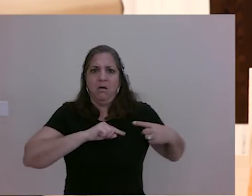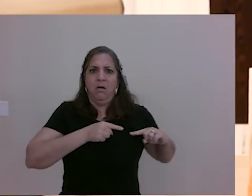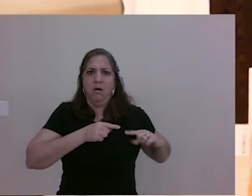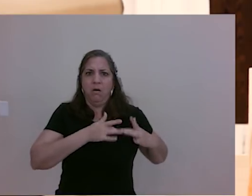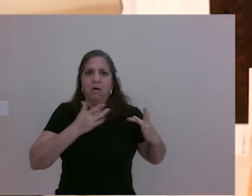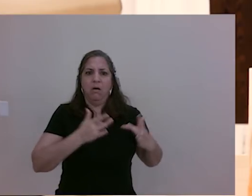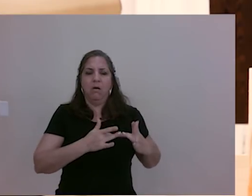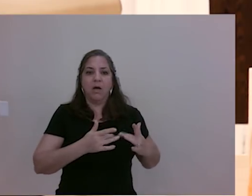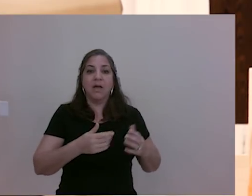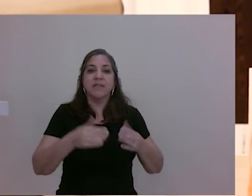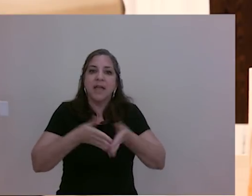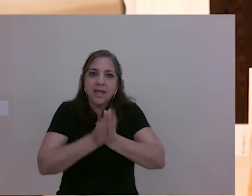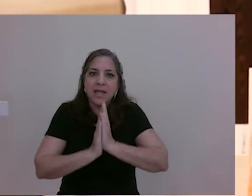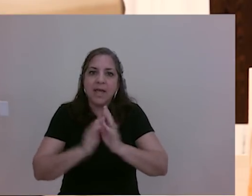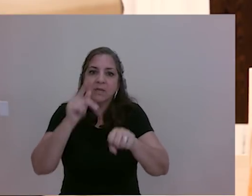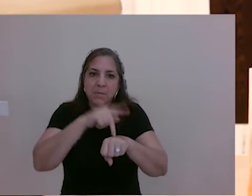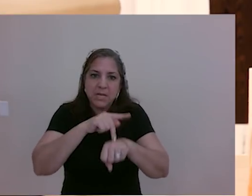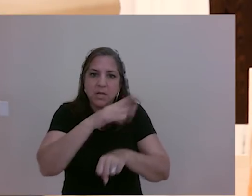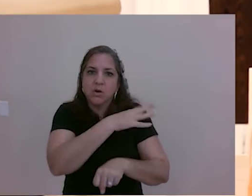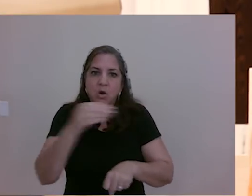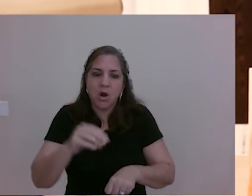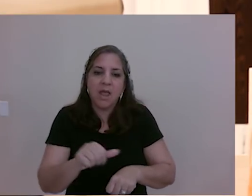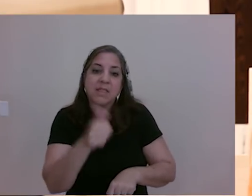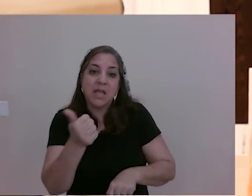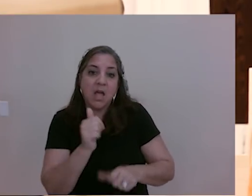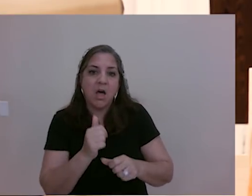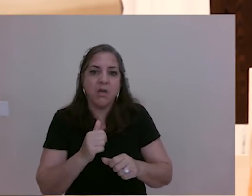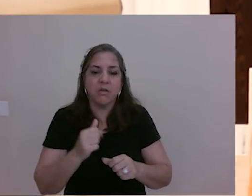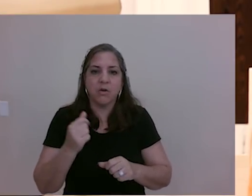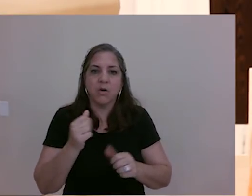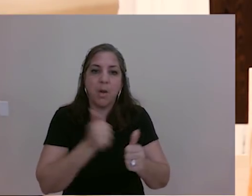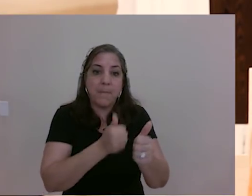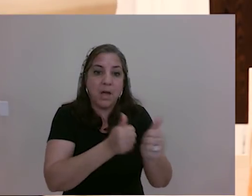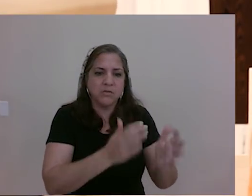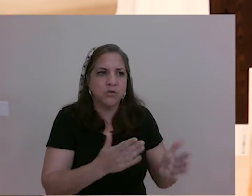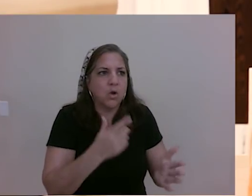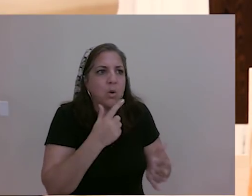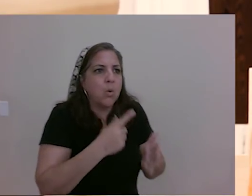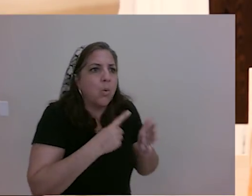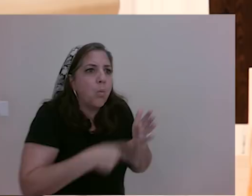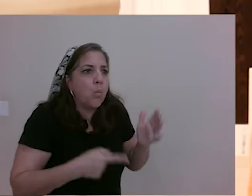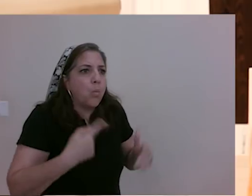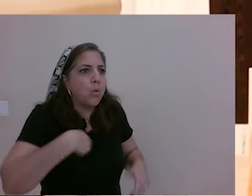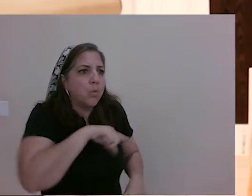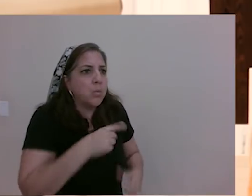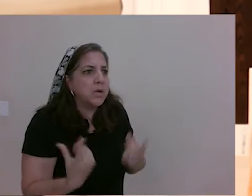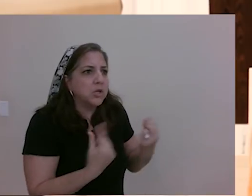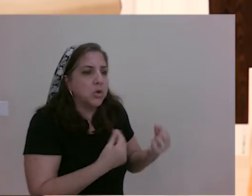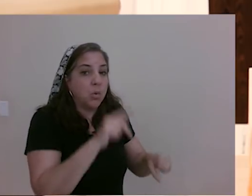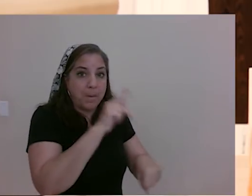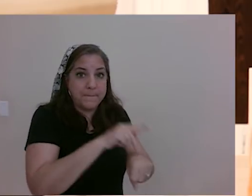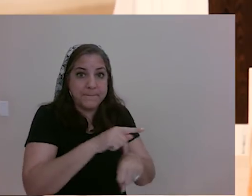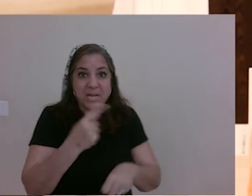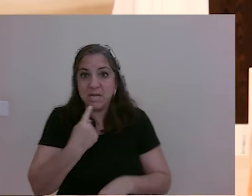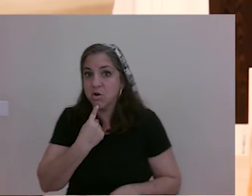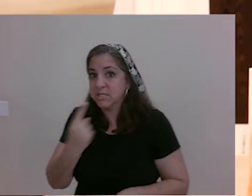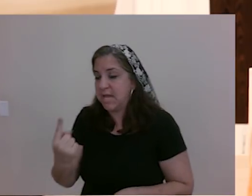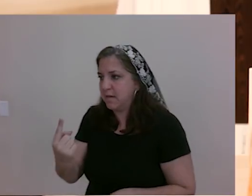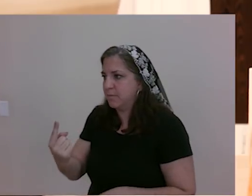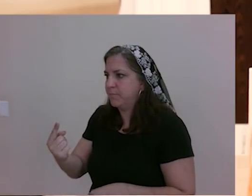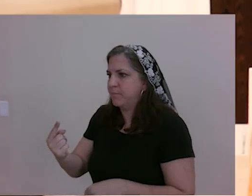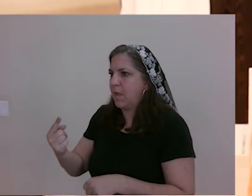they asked Peter and the other apostles, "What are we to do, my brothers?" Peter said to